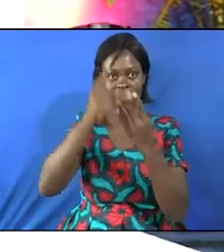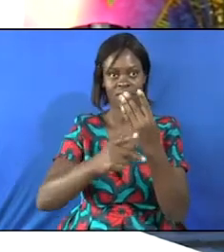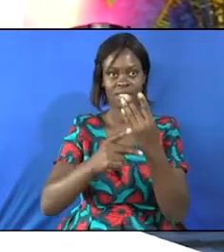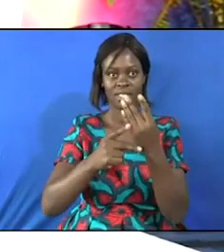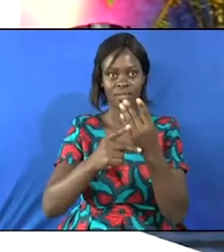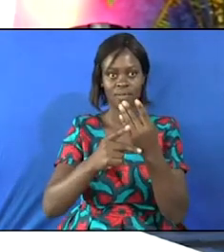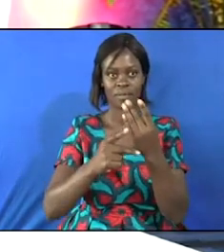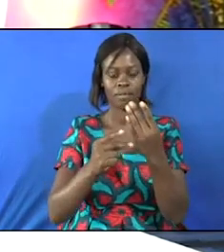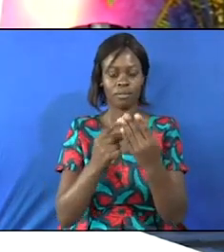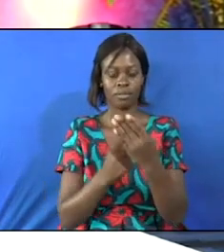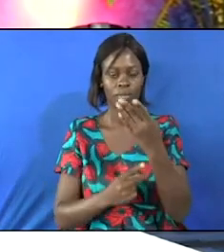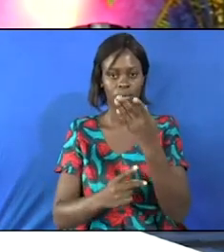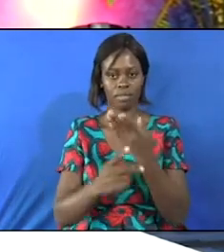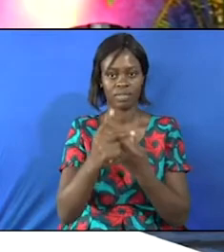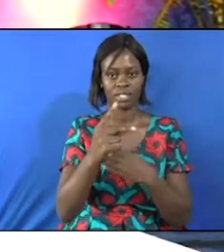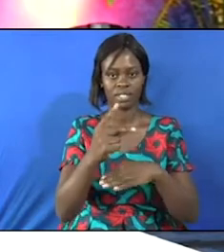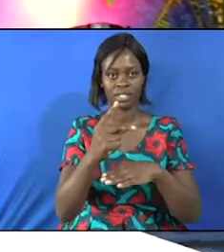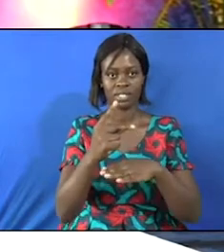faith,